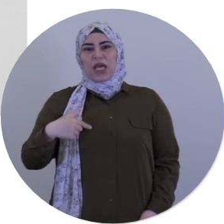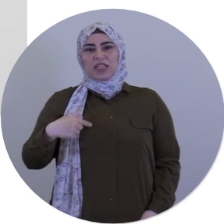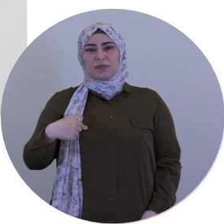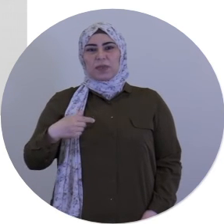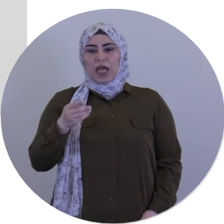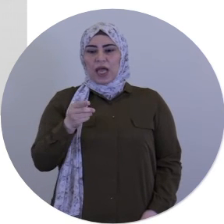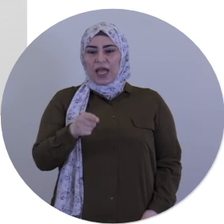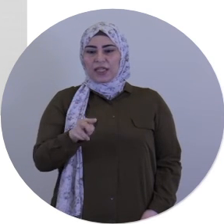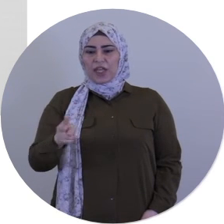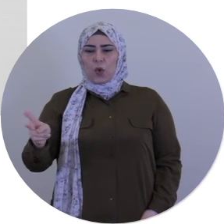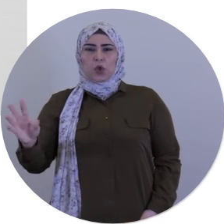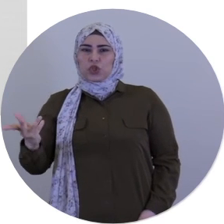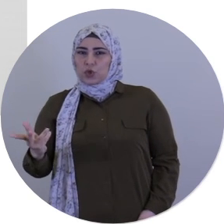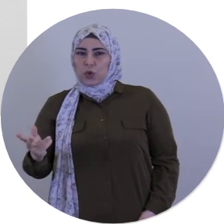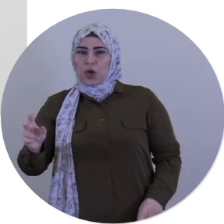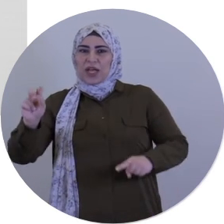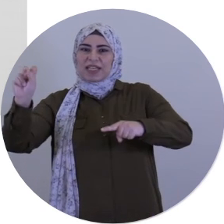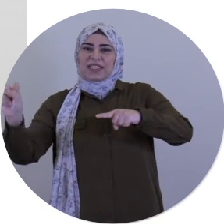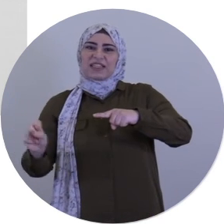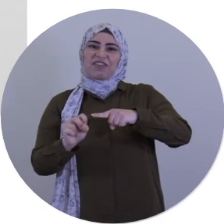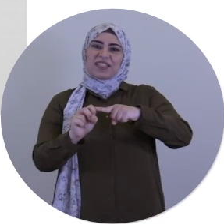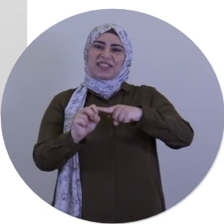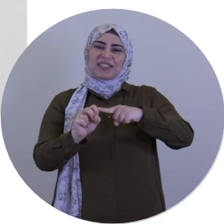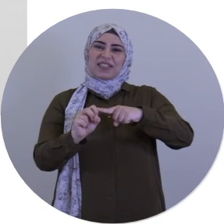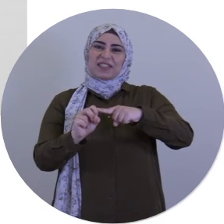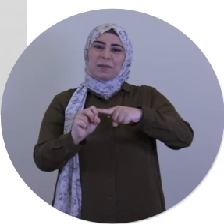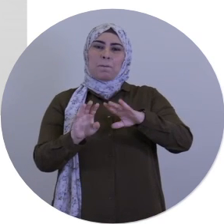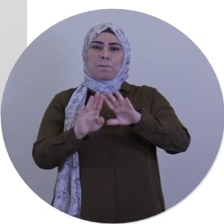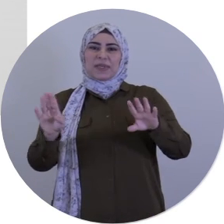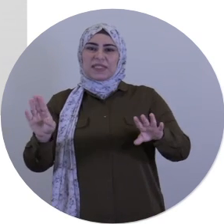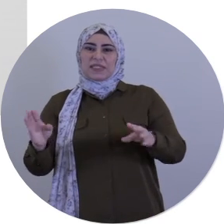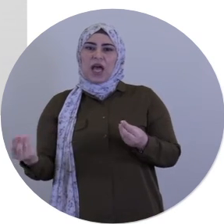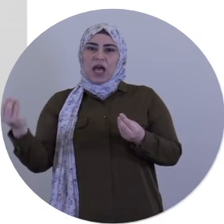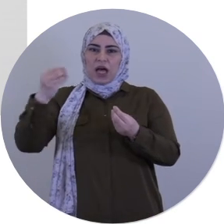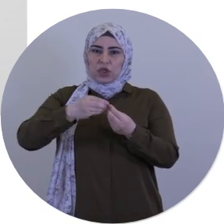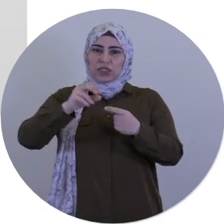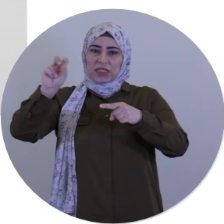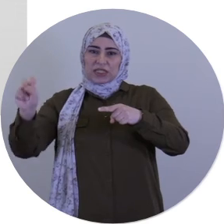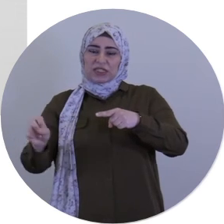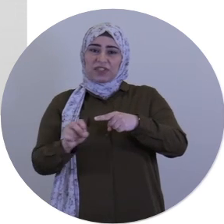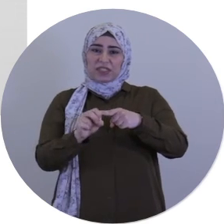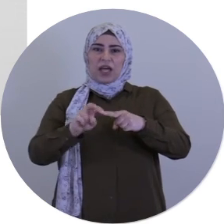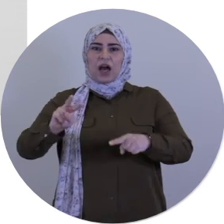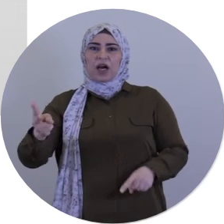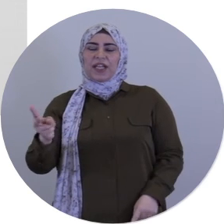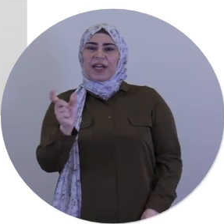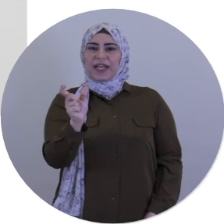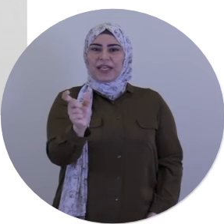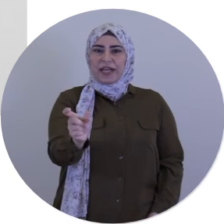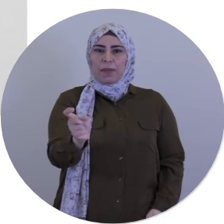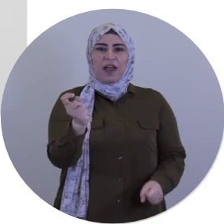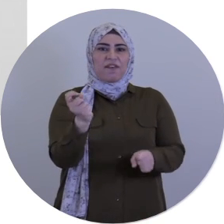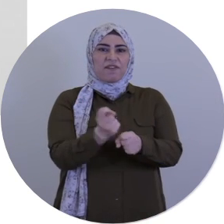and happily as an adverb. The same thing goes with socialization. Socialize is the verb, socialization is the